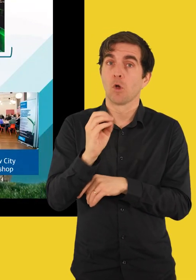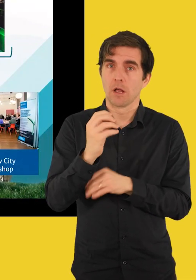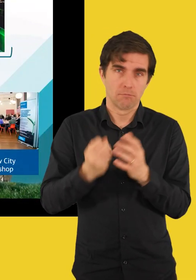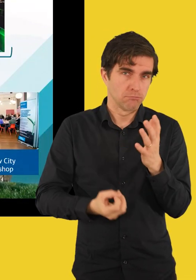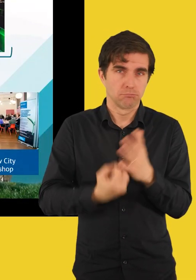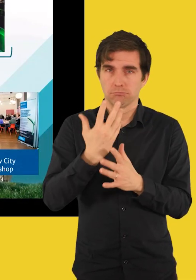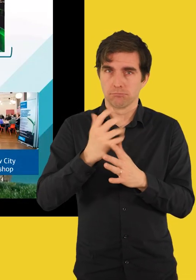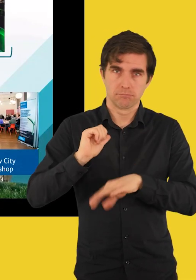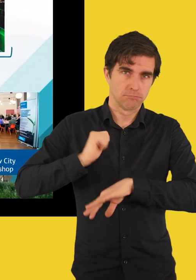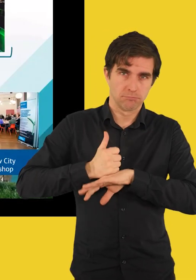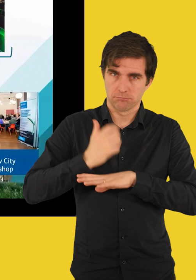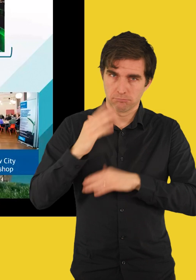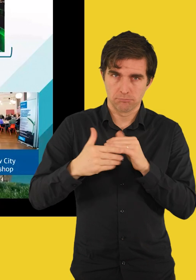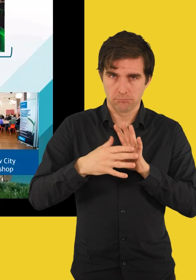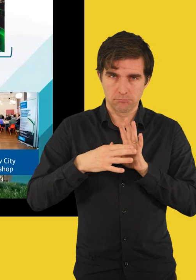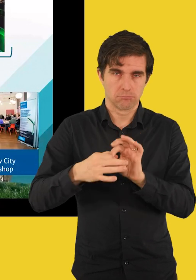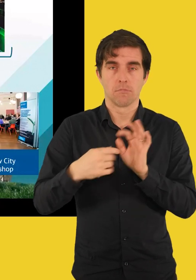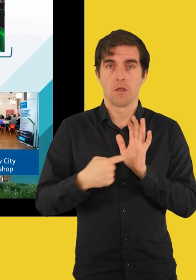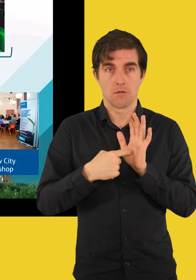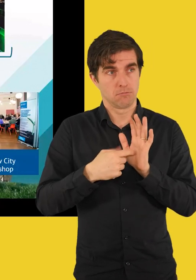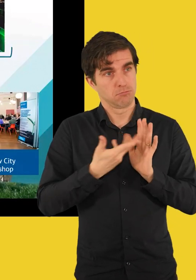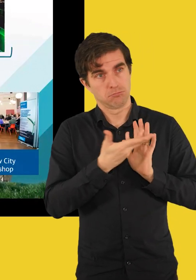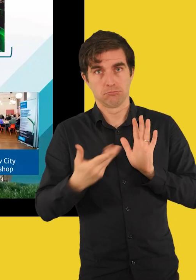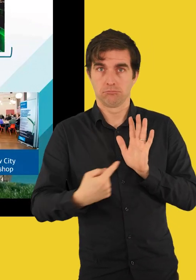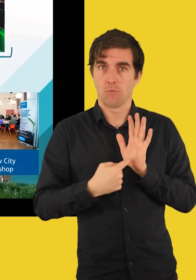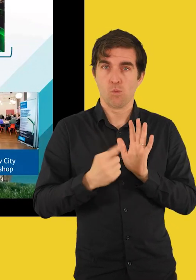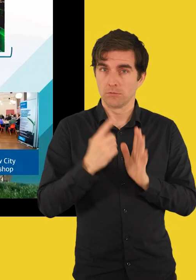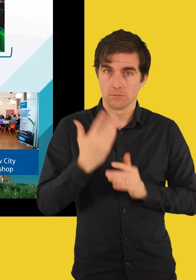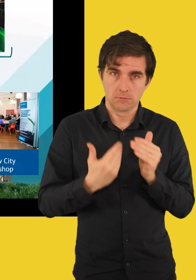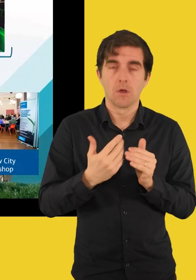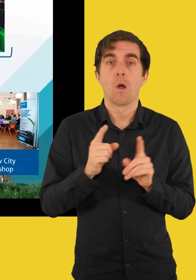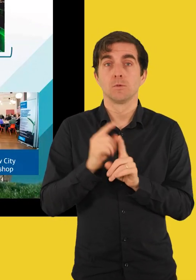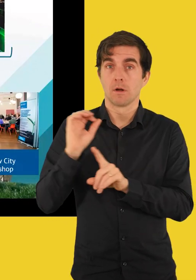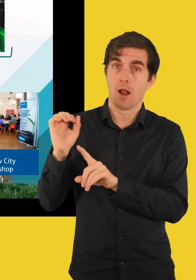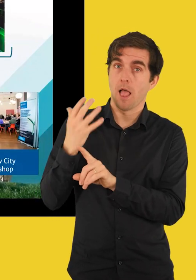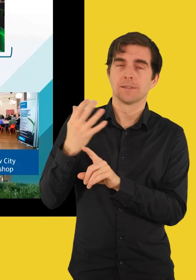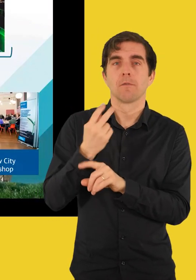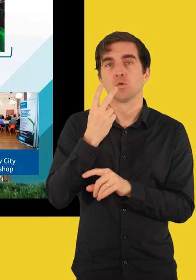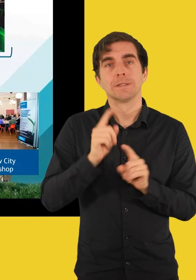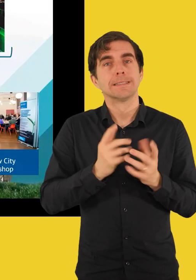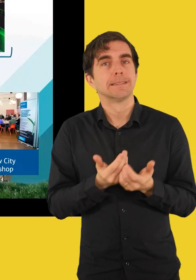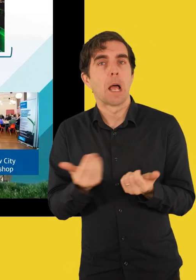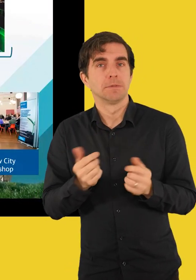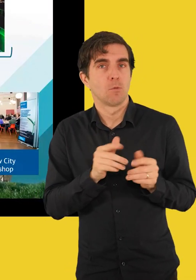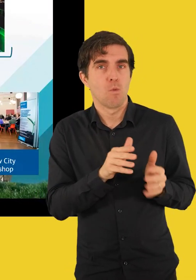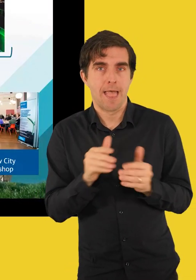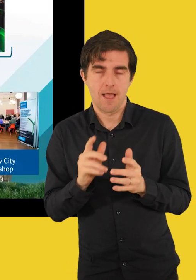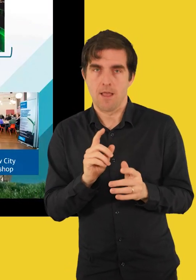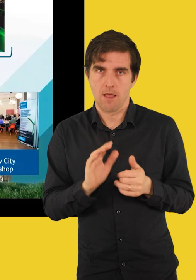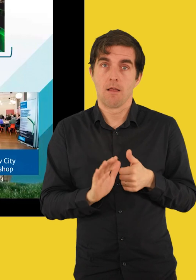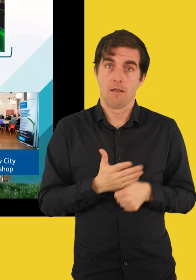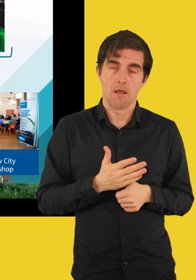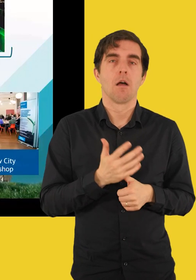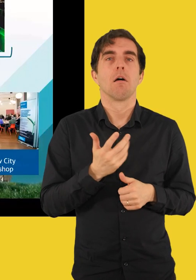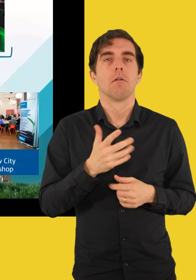C40 Thriving Initiative to co-create the portrait. And as you can see from the slide, that was kind of done in 2 separate ways. First